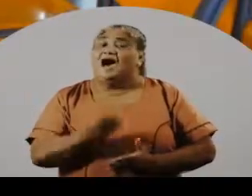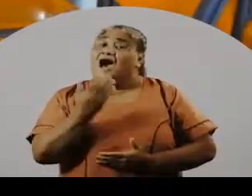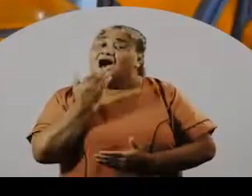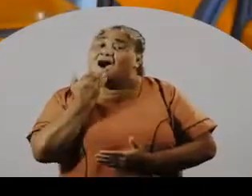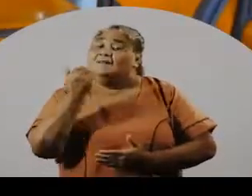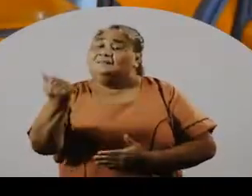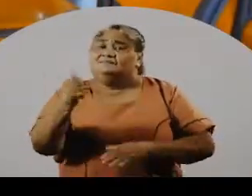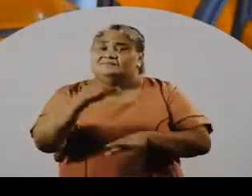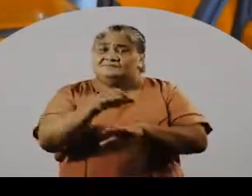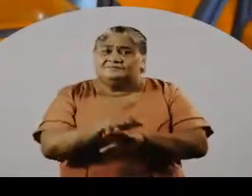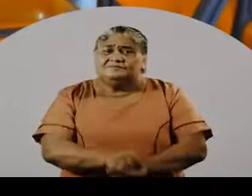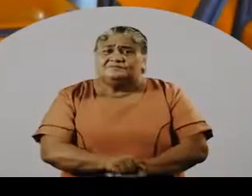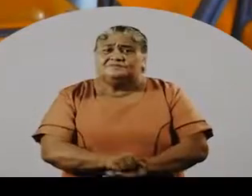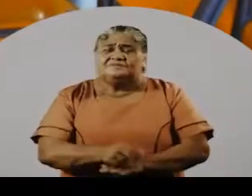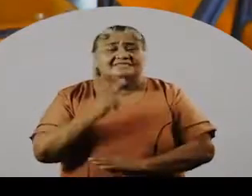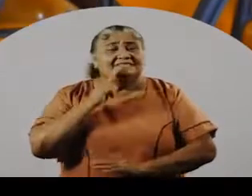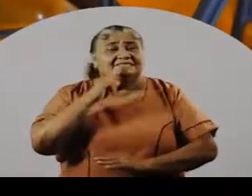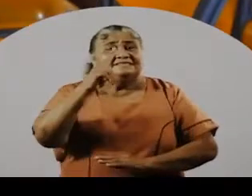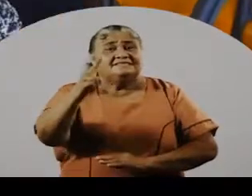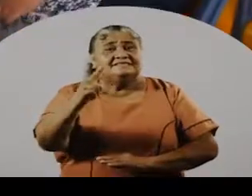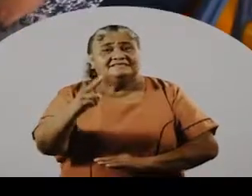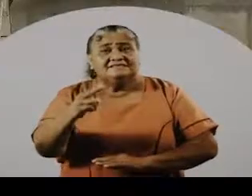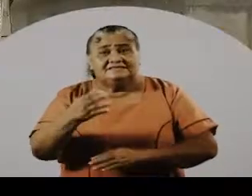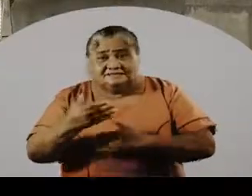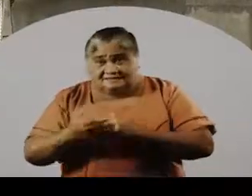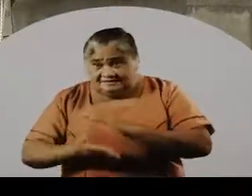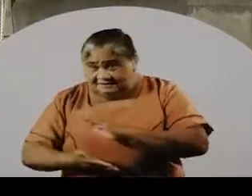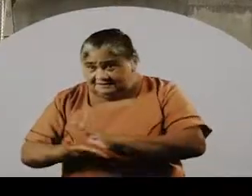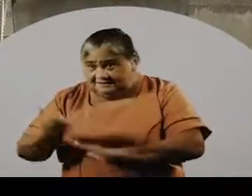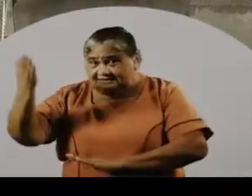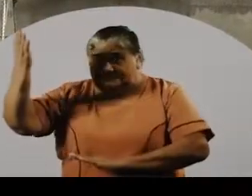Please remain seated until you are told to disembark.